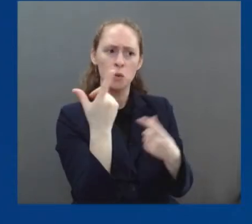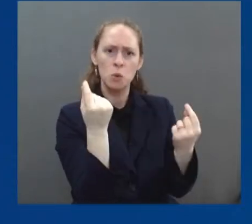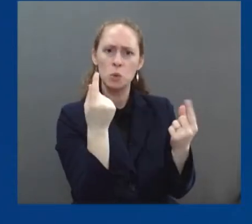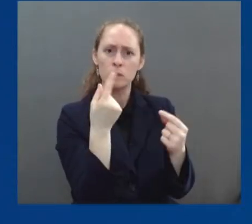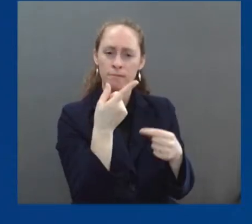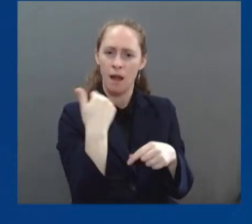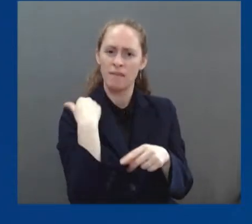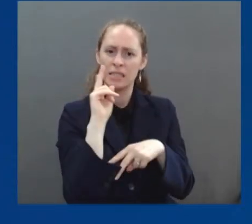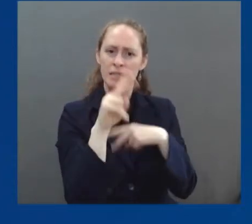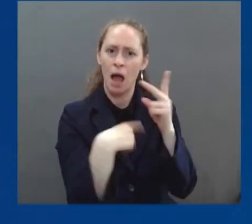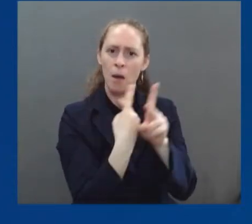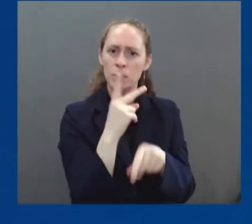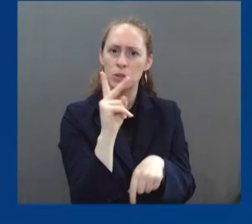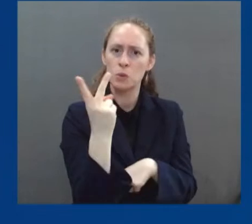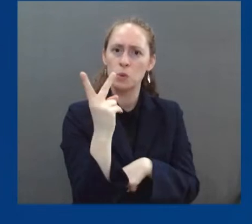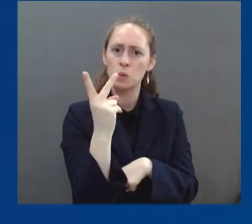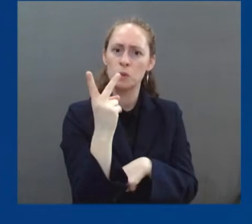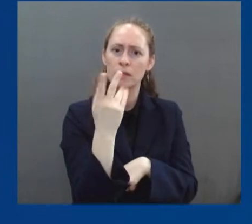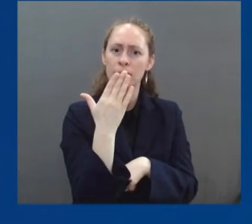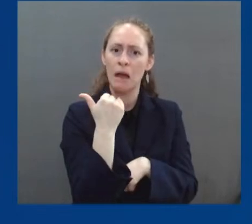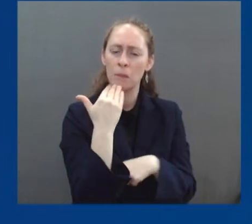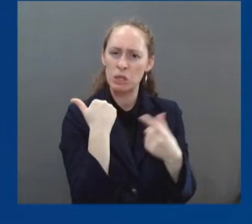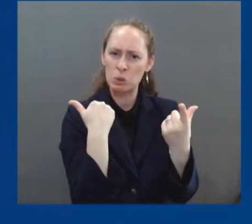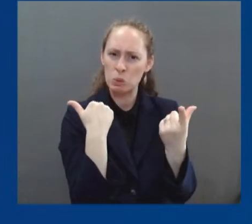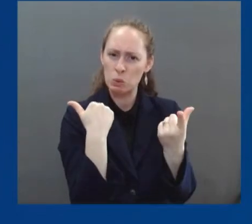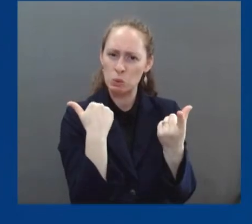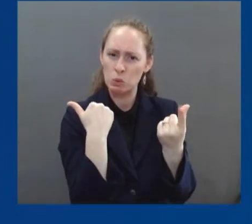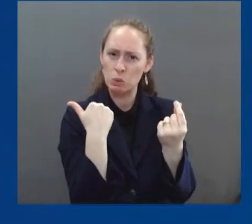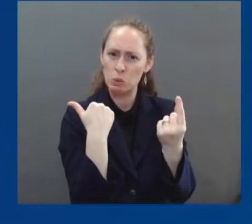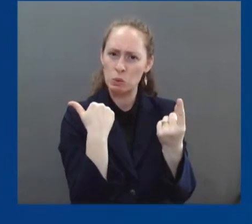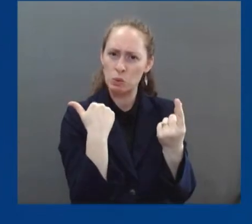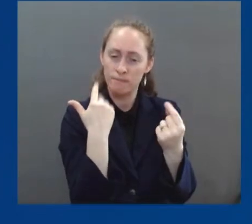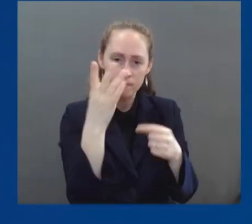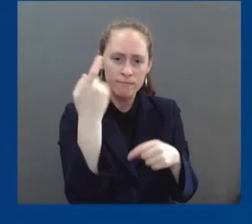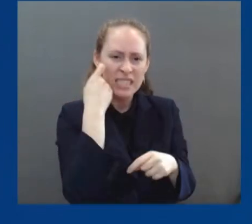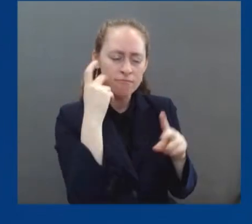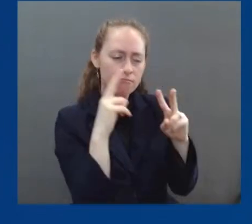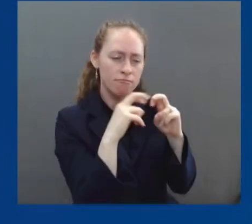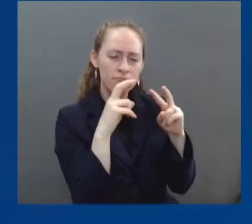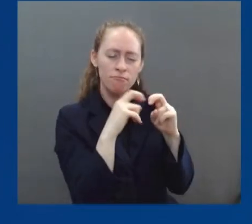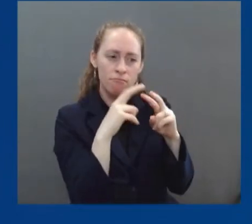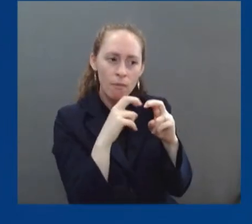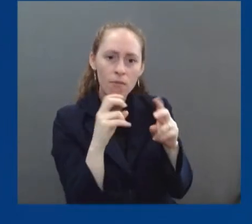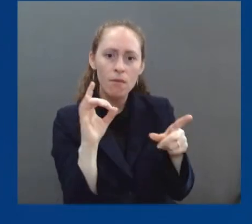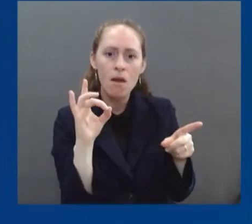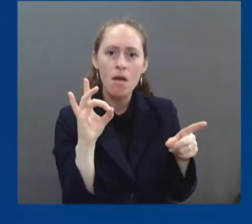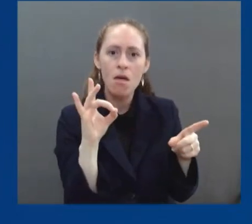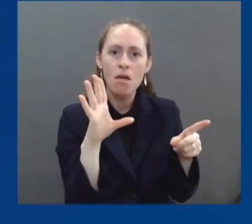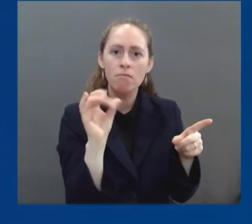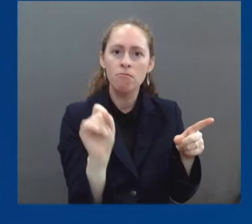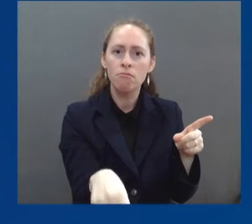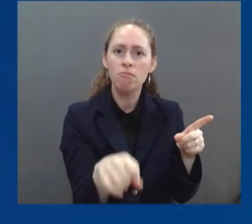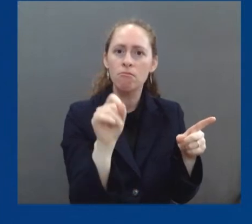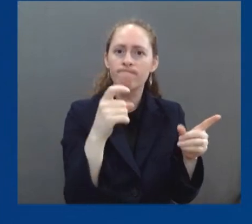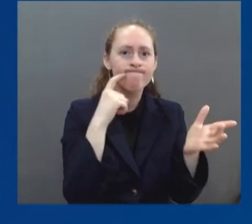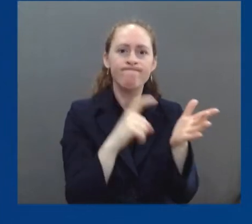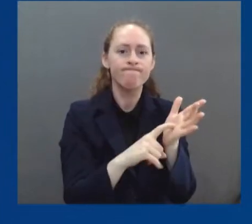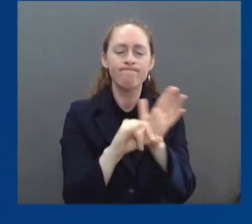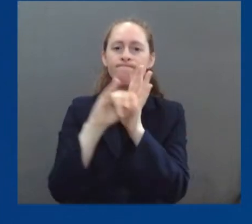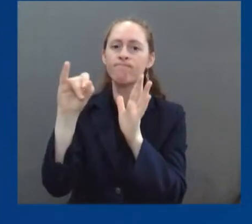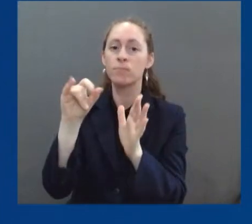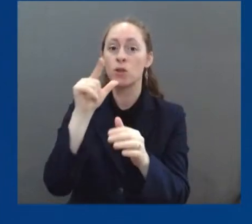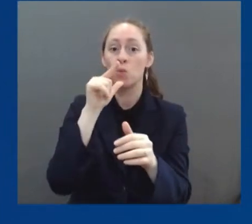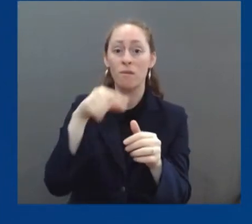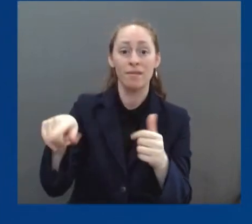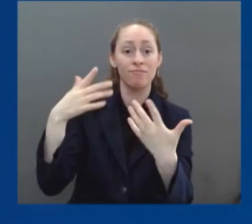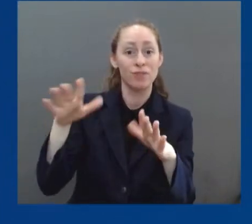in The Lancet last month that finds a link between COVID infections and an increased risk of being diagnosed with diabetes. And experts I've spoken to